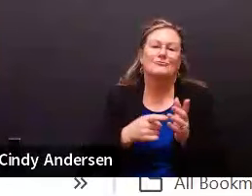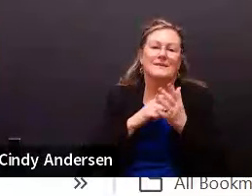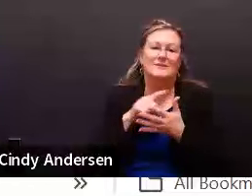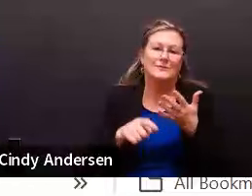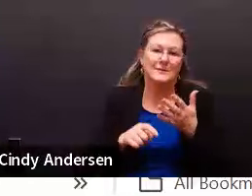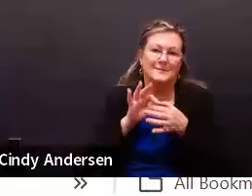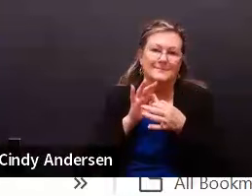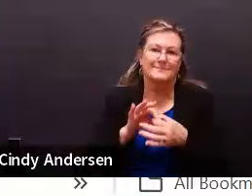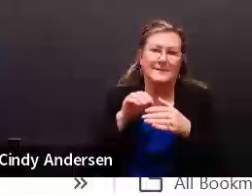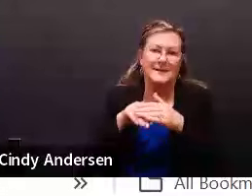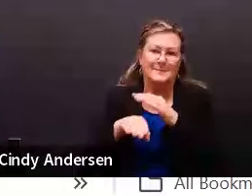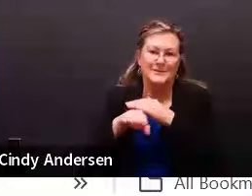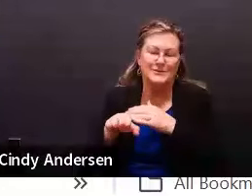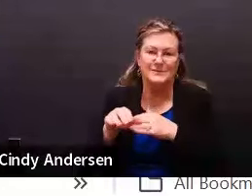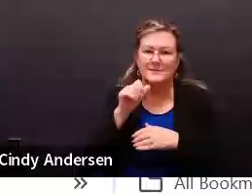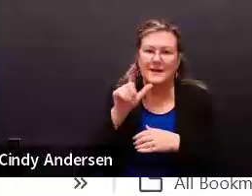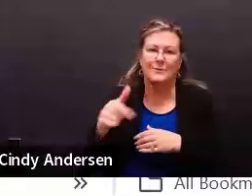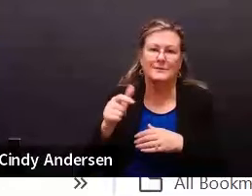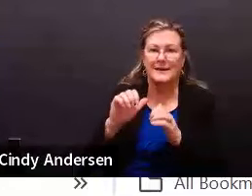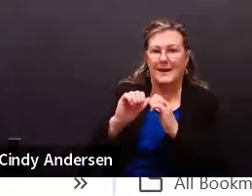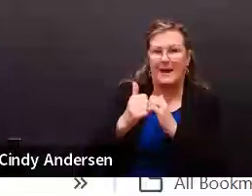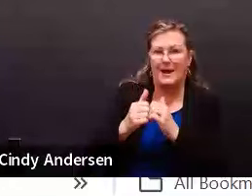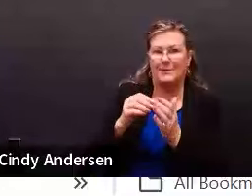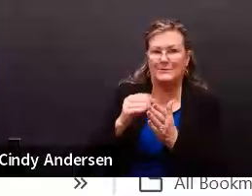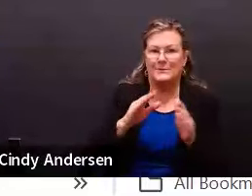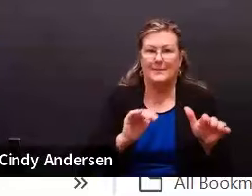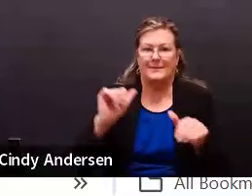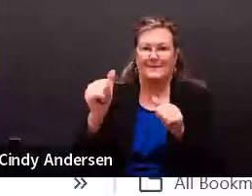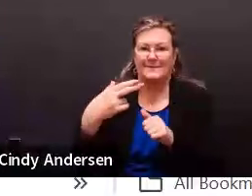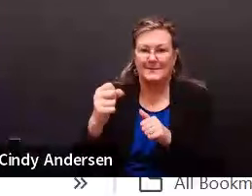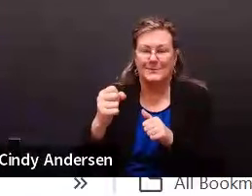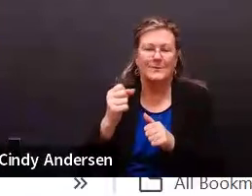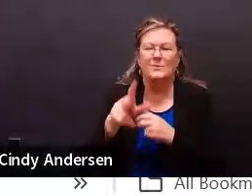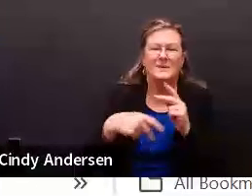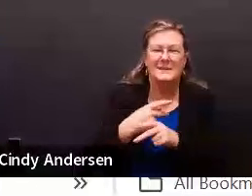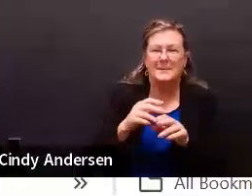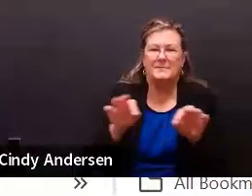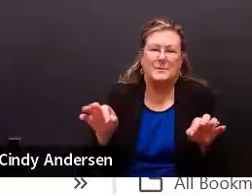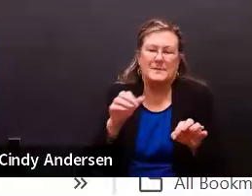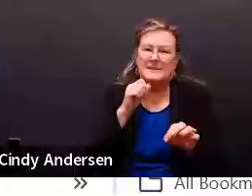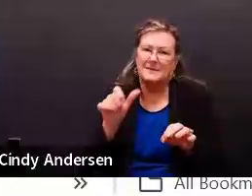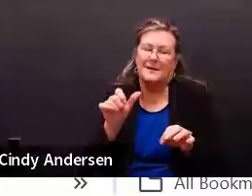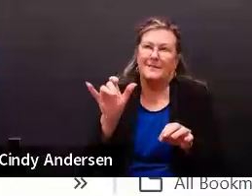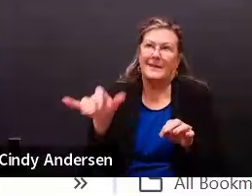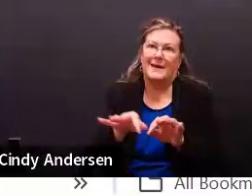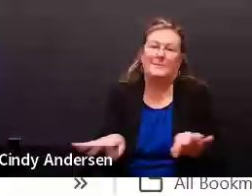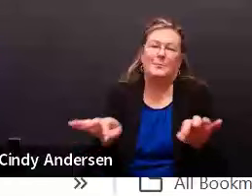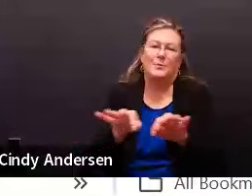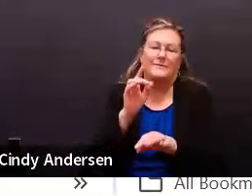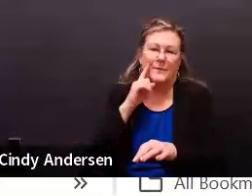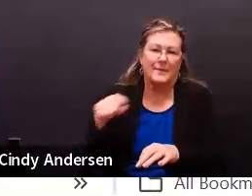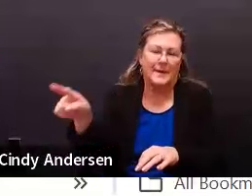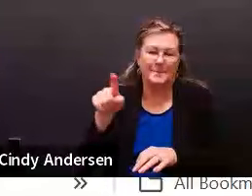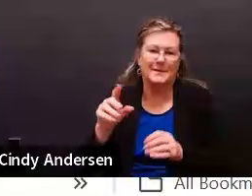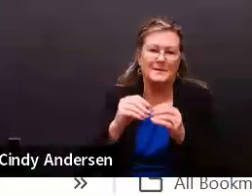criteria around their admissions than just how a student exits, what type of diploma. That's not so much important. It really is more